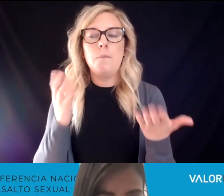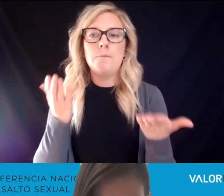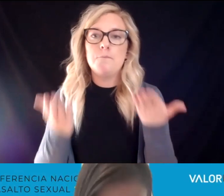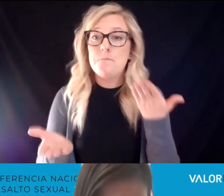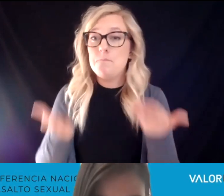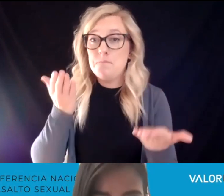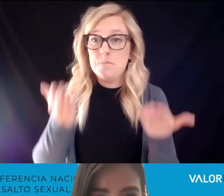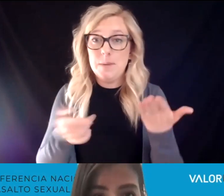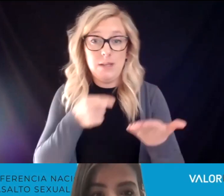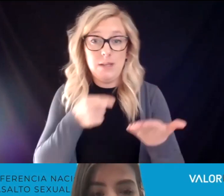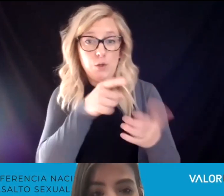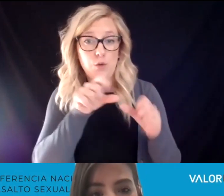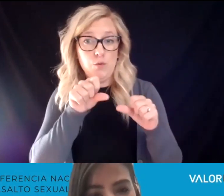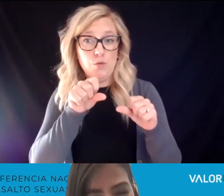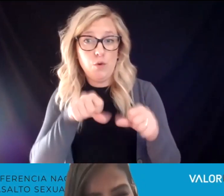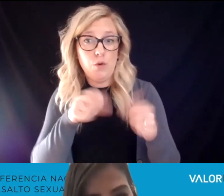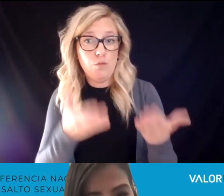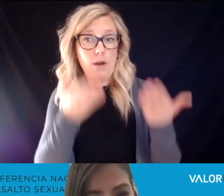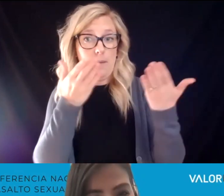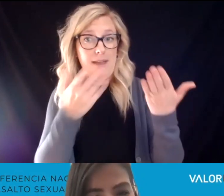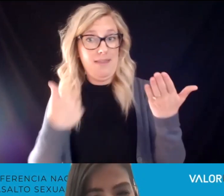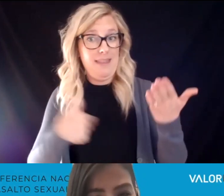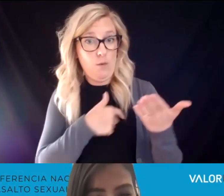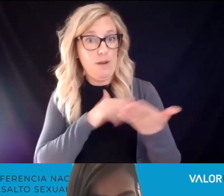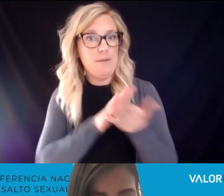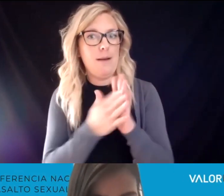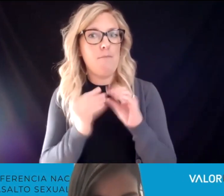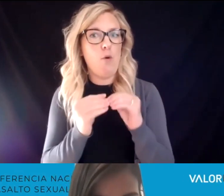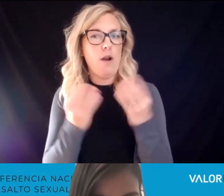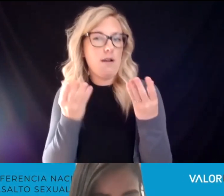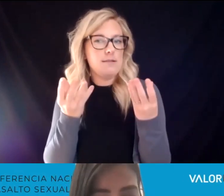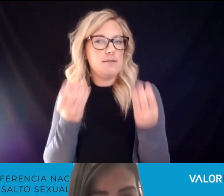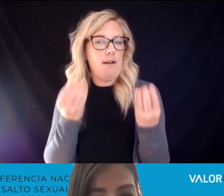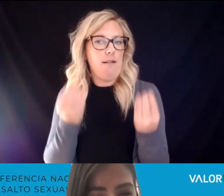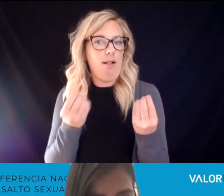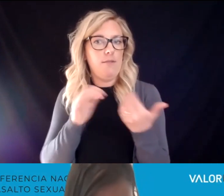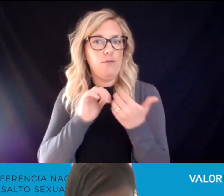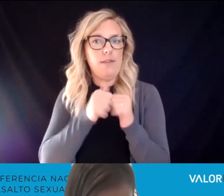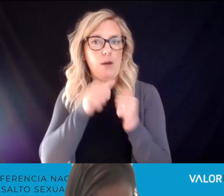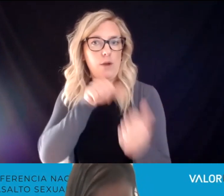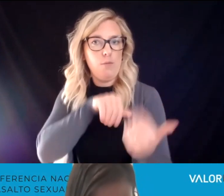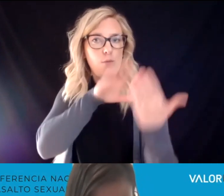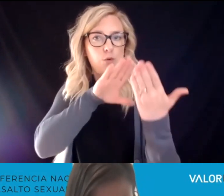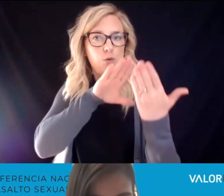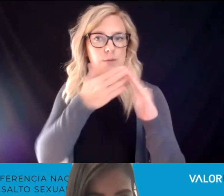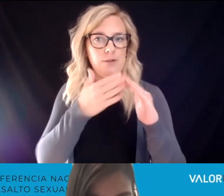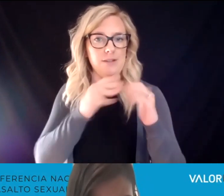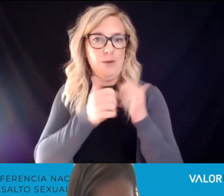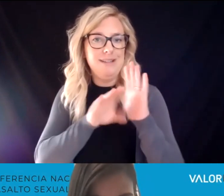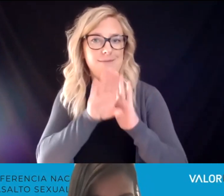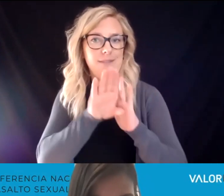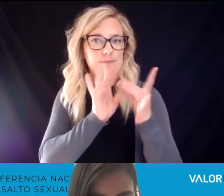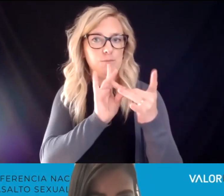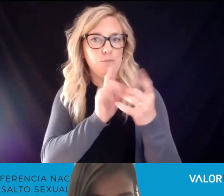could also recommend that we be more subtle in how we approach these communities, how we build relationships with them,